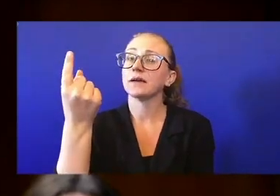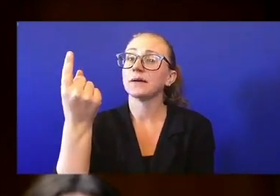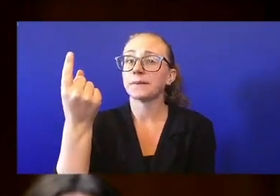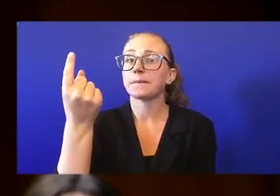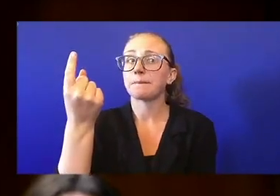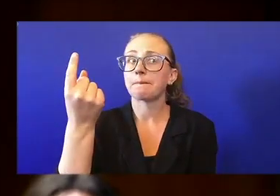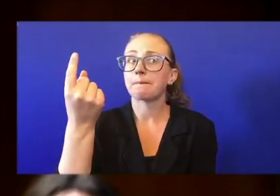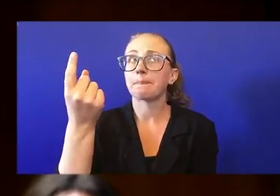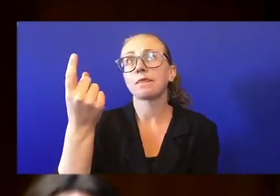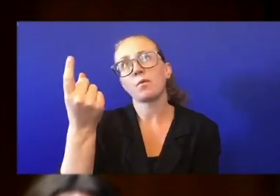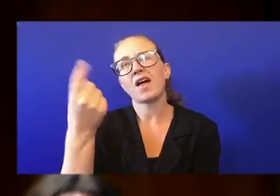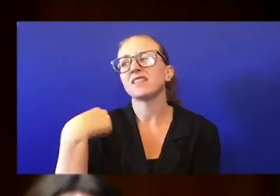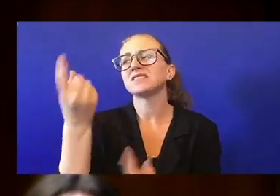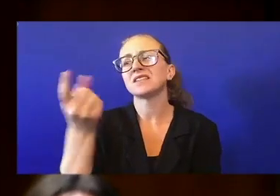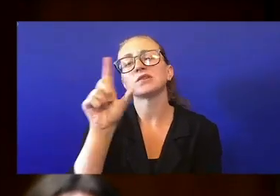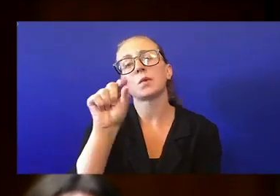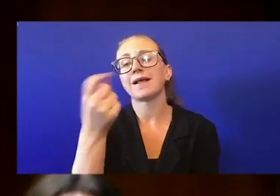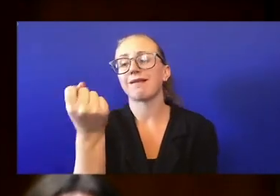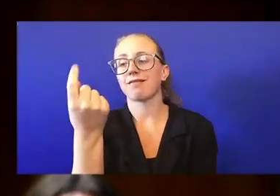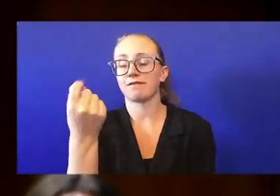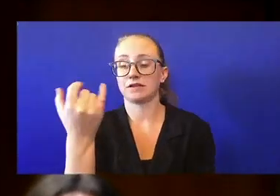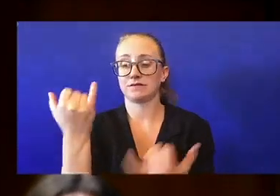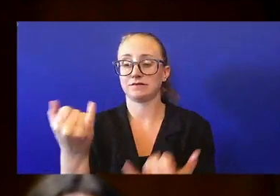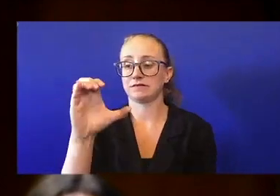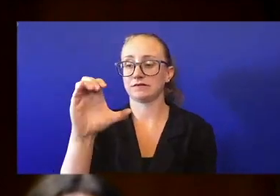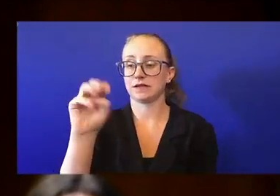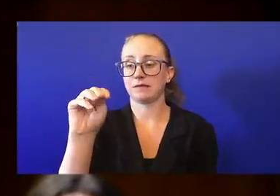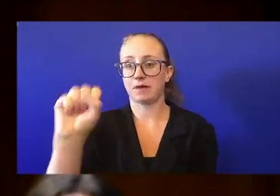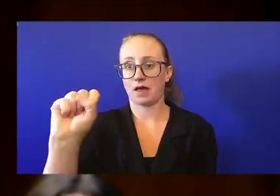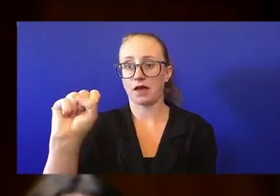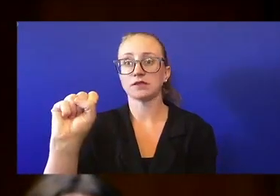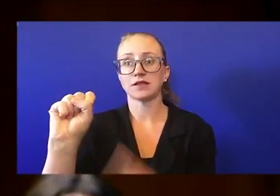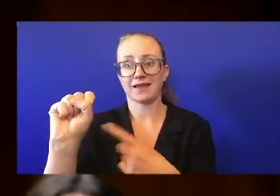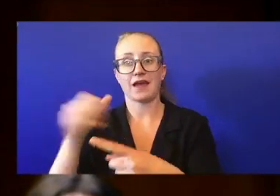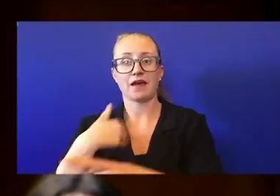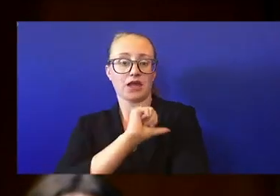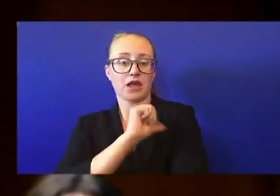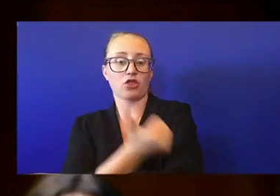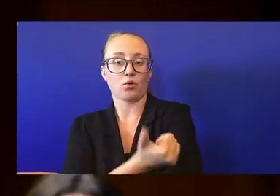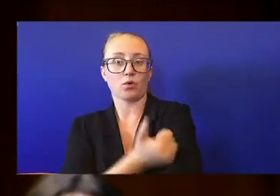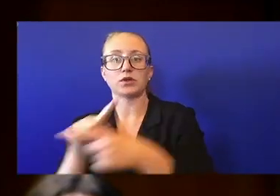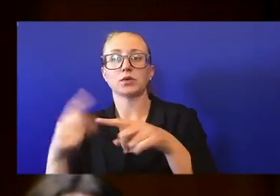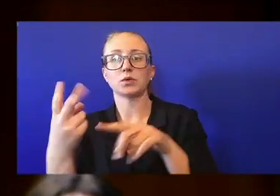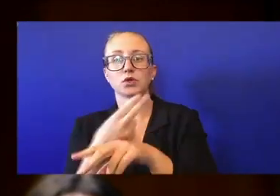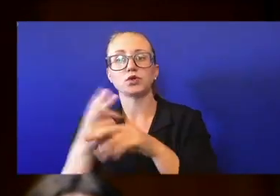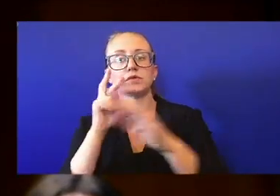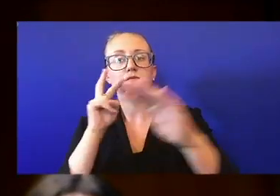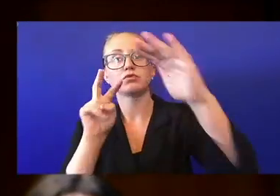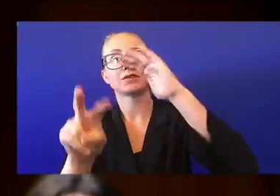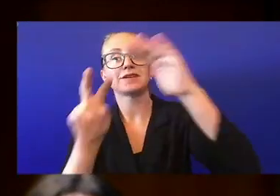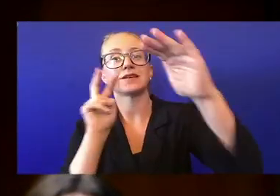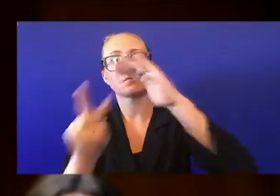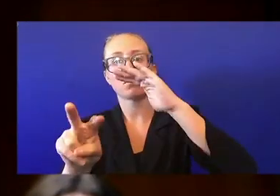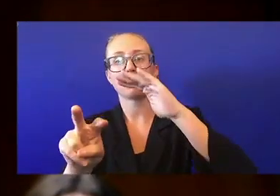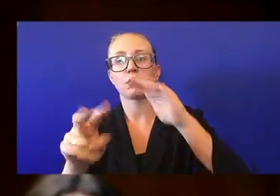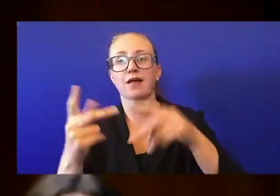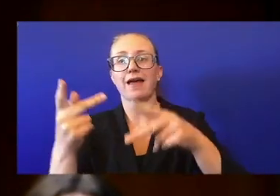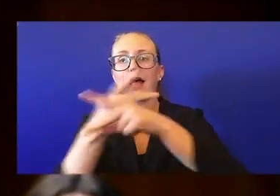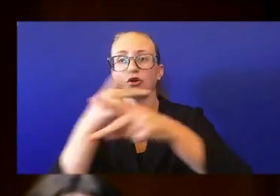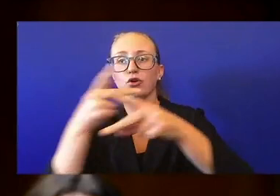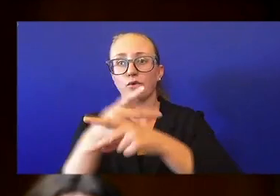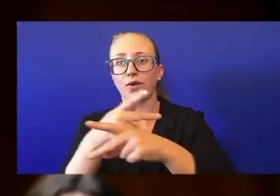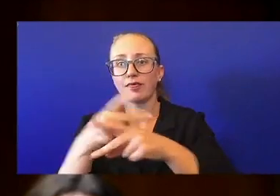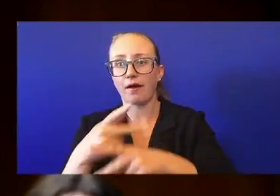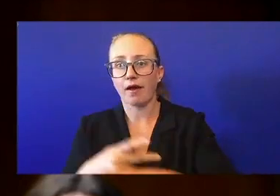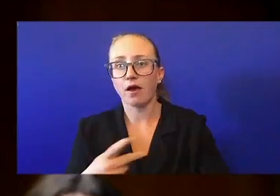since 2011, now CMS has authority to use predictive algorithms to identify fraud. And they